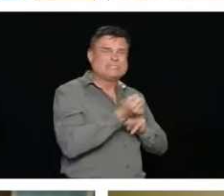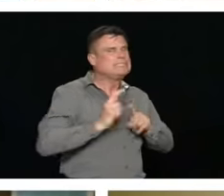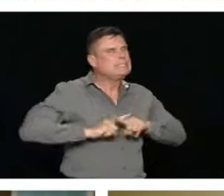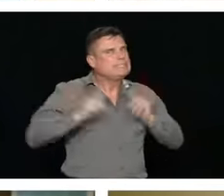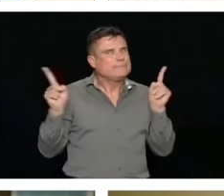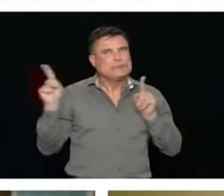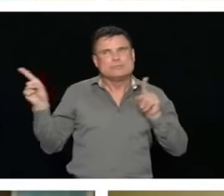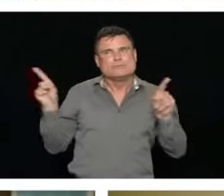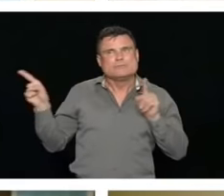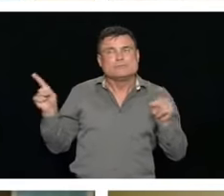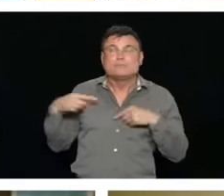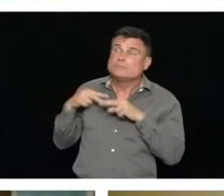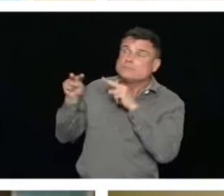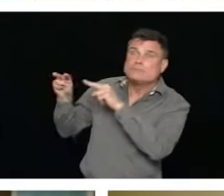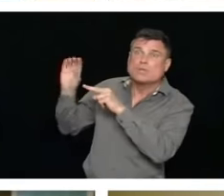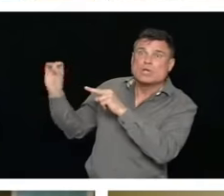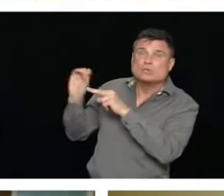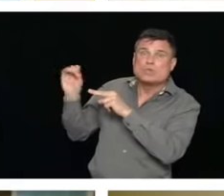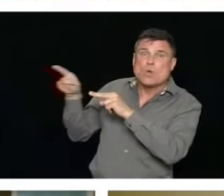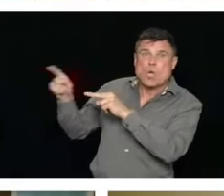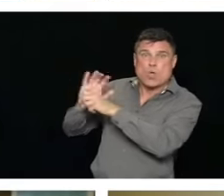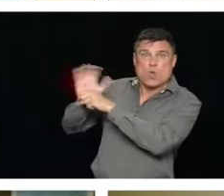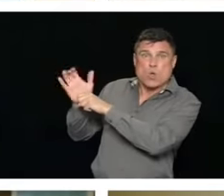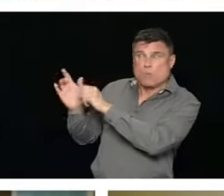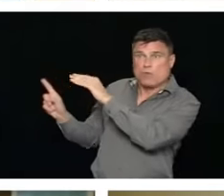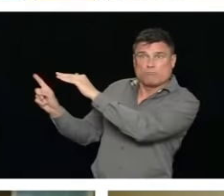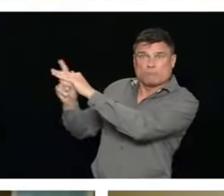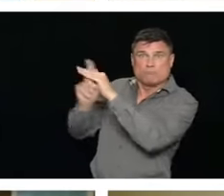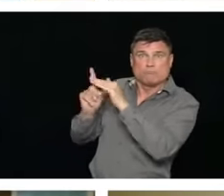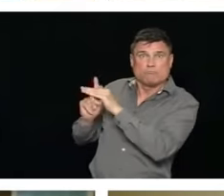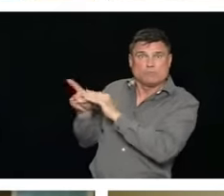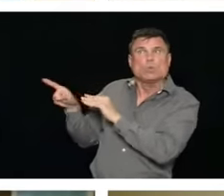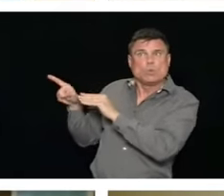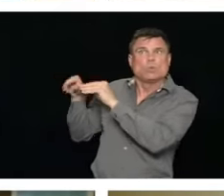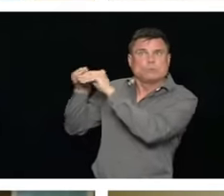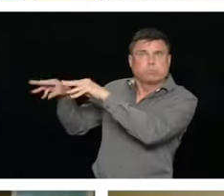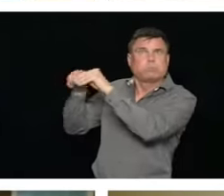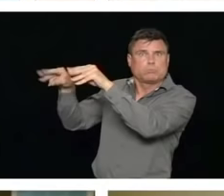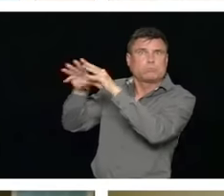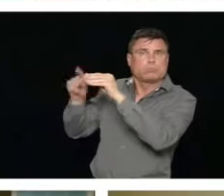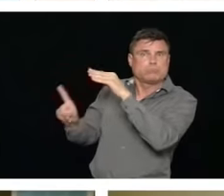not just, we can be proud of our public healthcare system here and all the